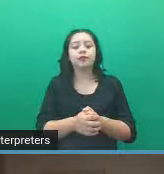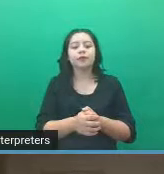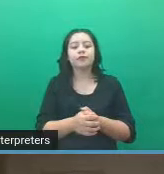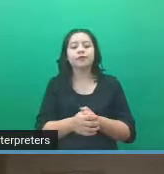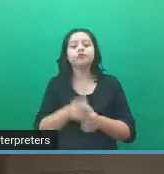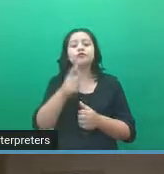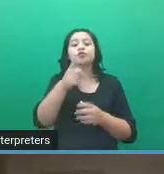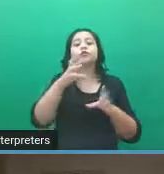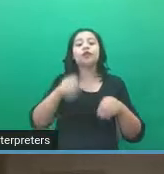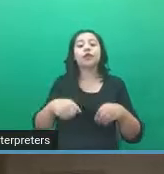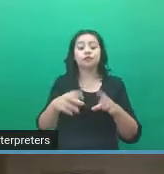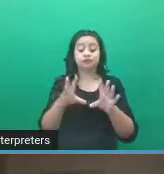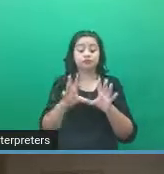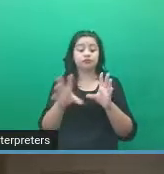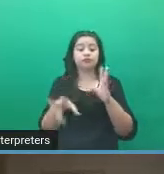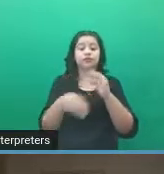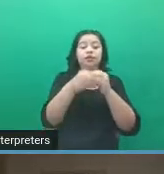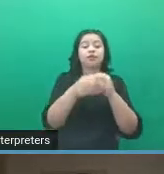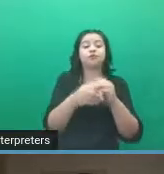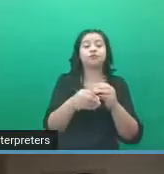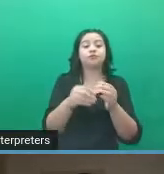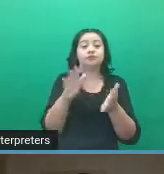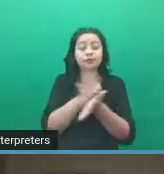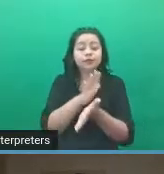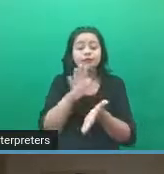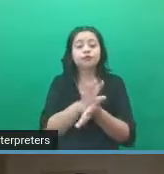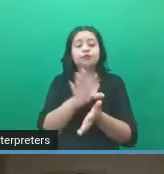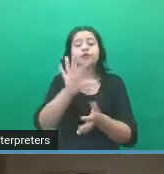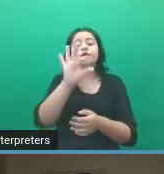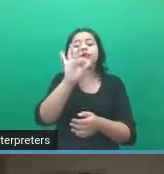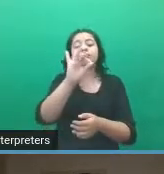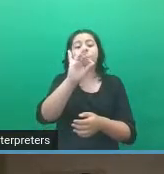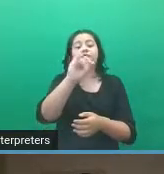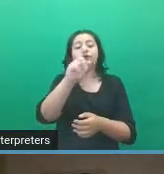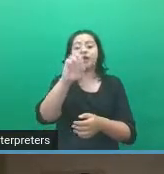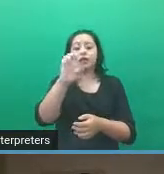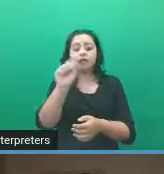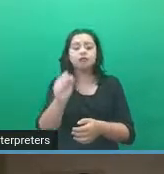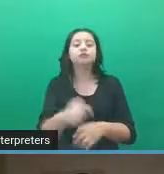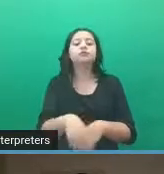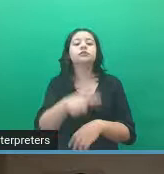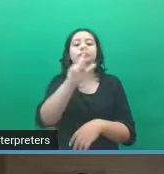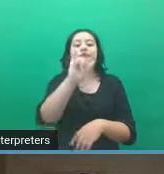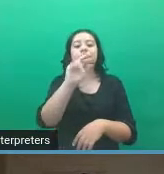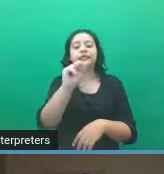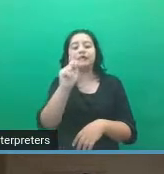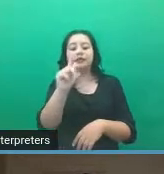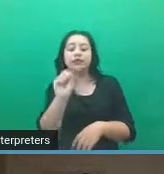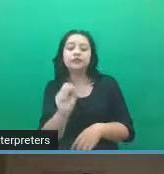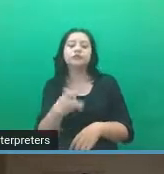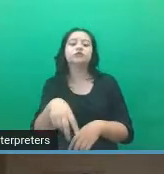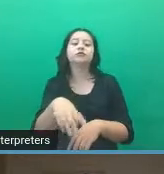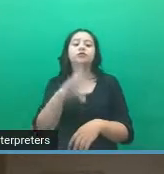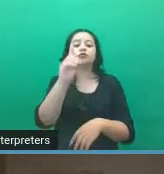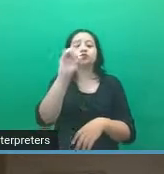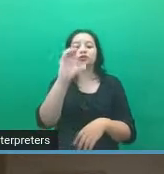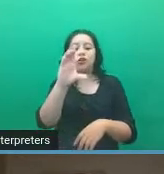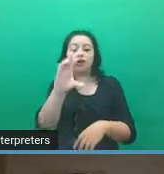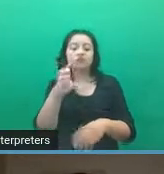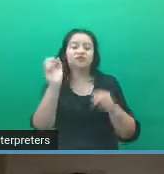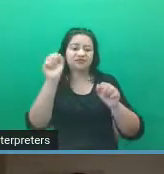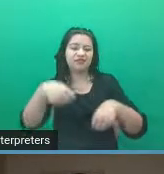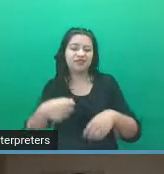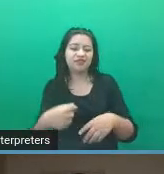to attach files. I often share links or documents in the collaborative